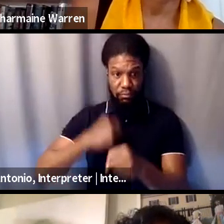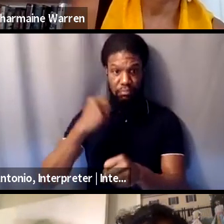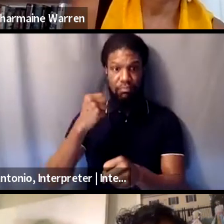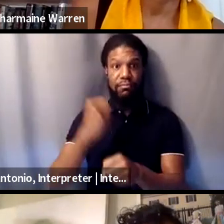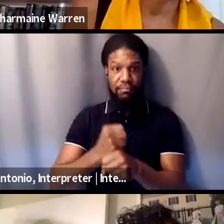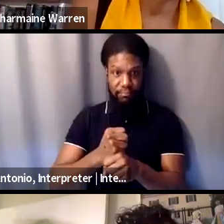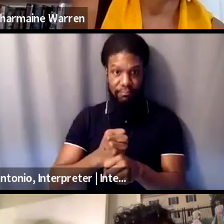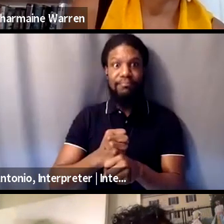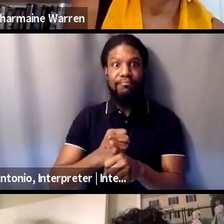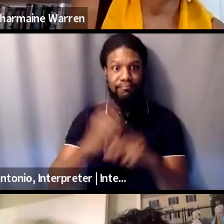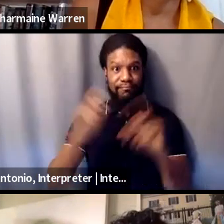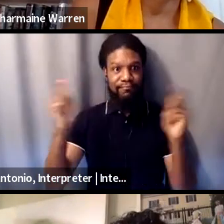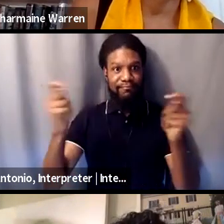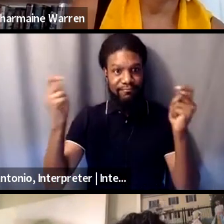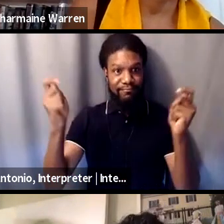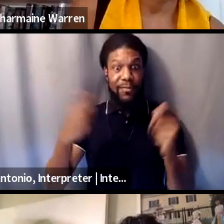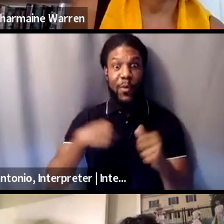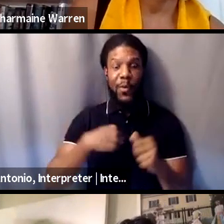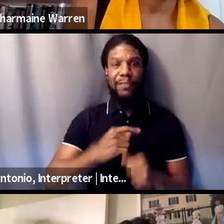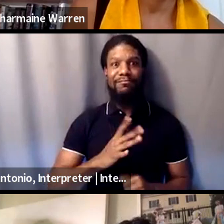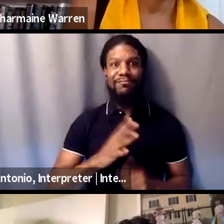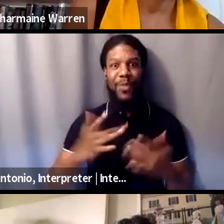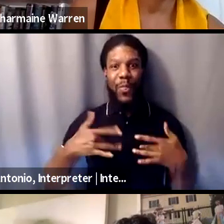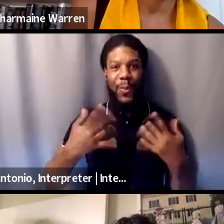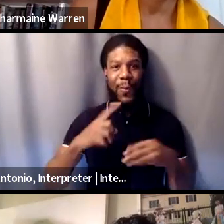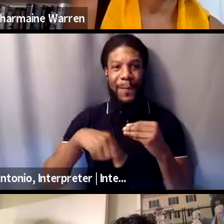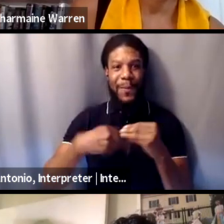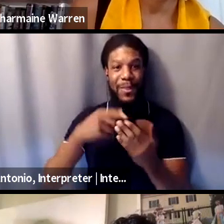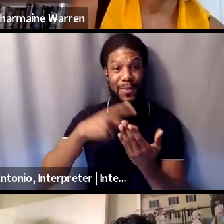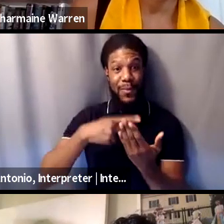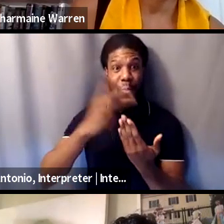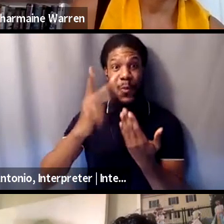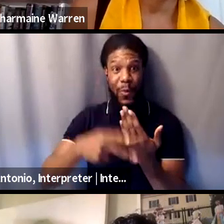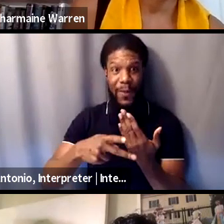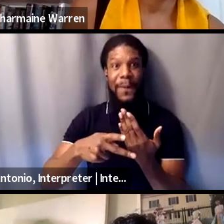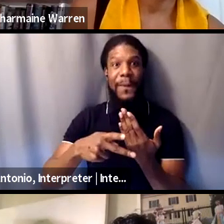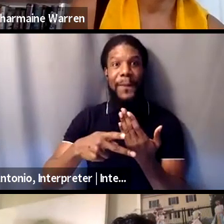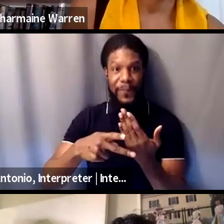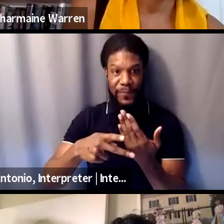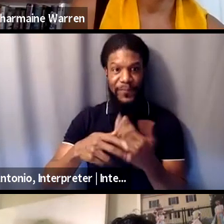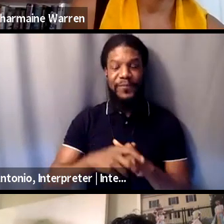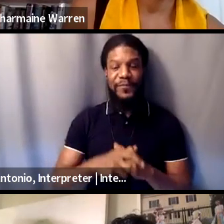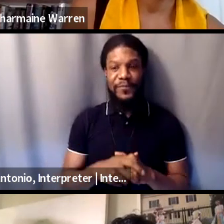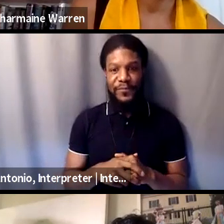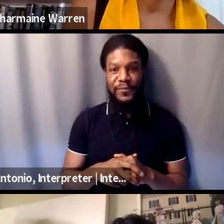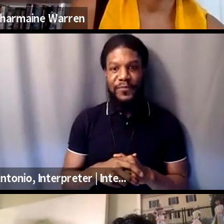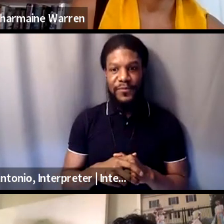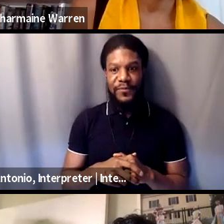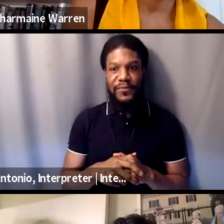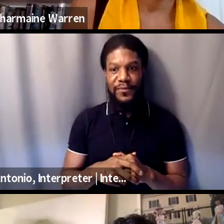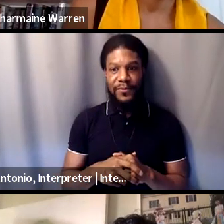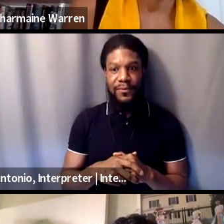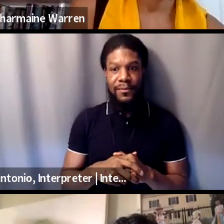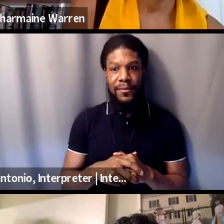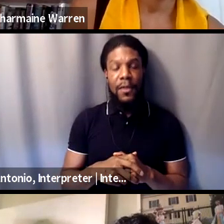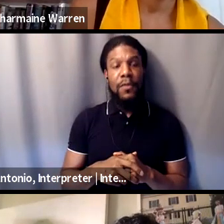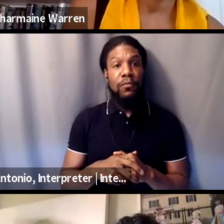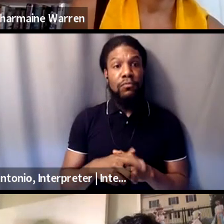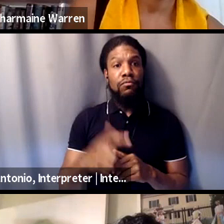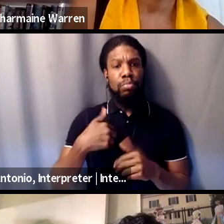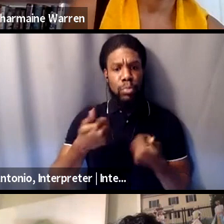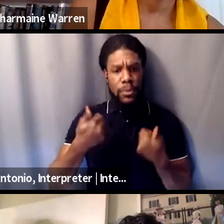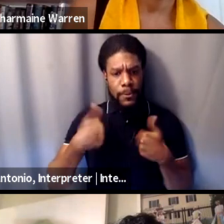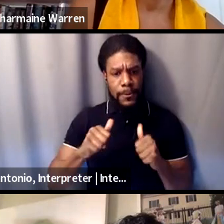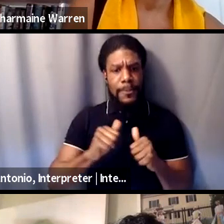program that we've created, given the times we've sort of pivoted to publish a magazine, doing these